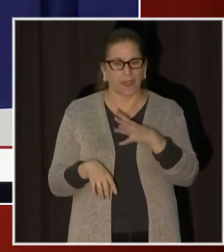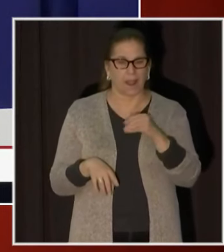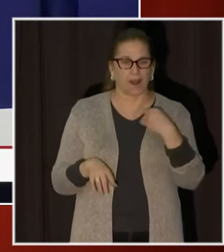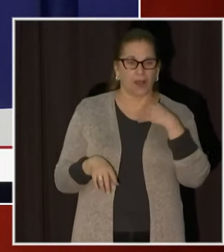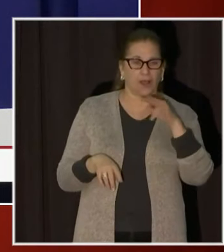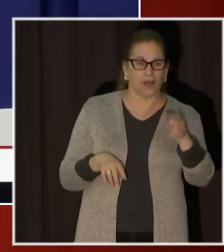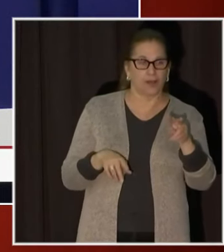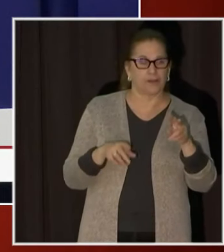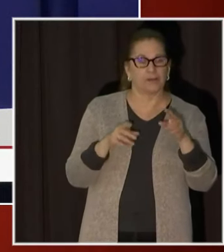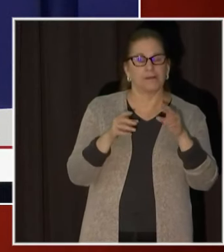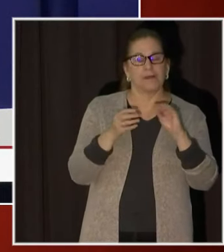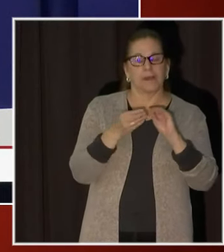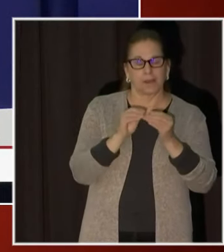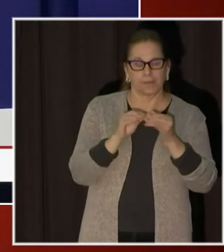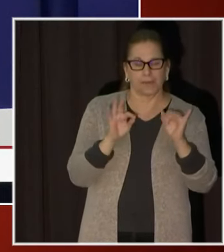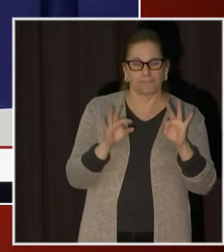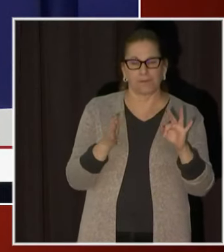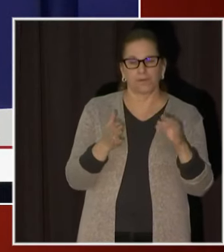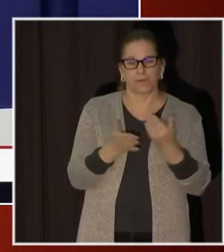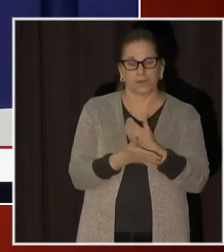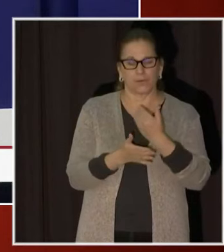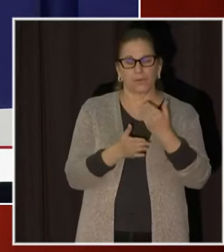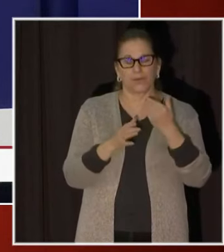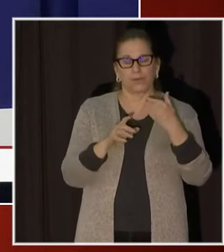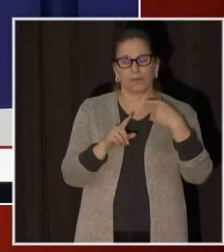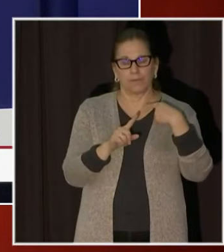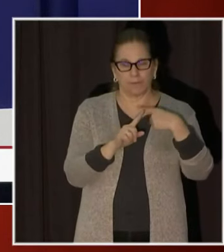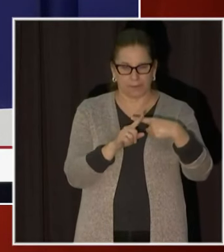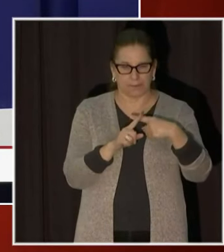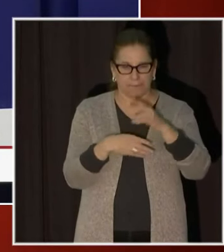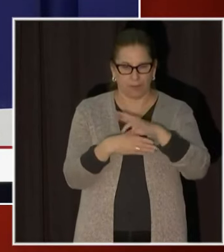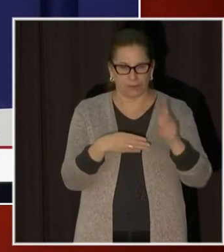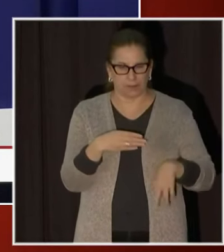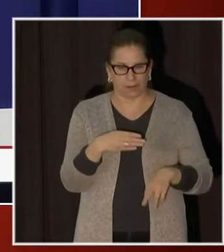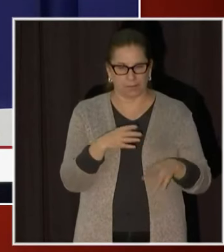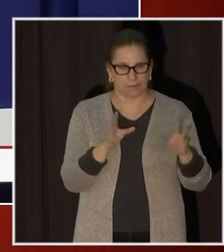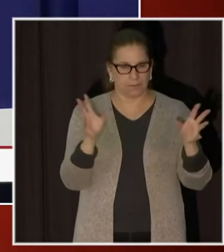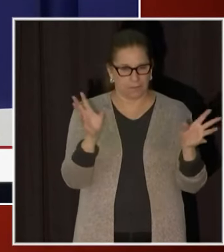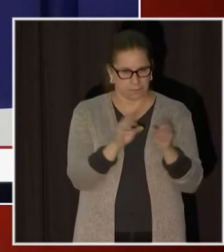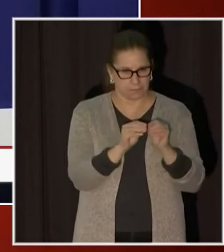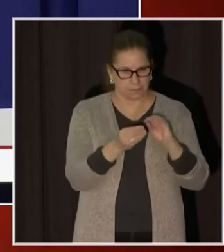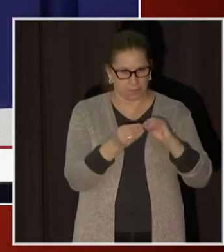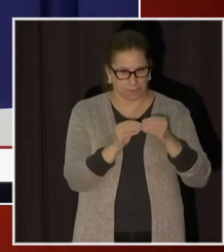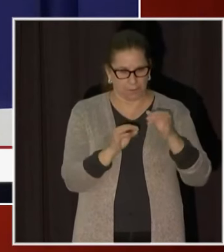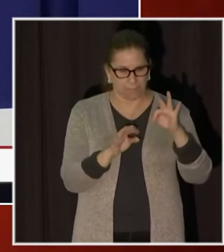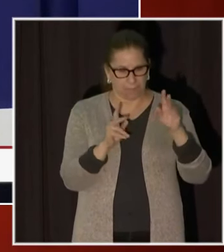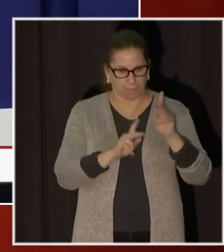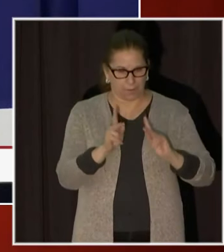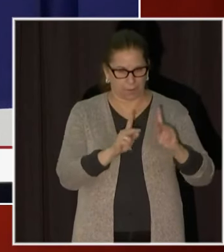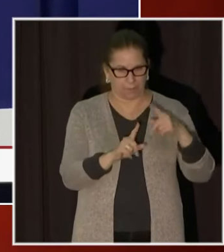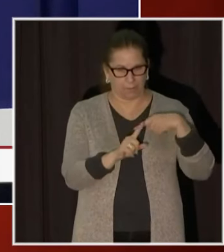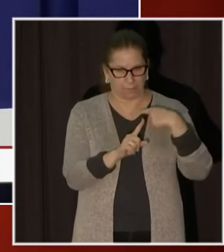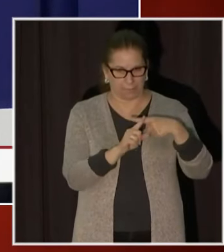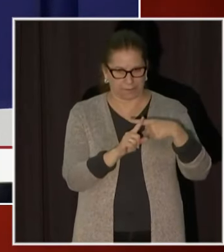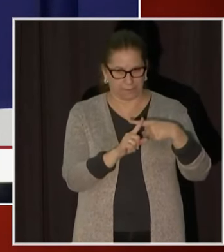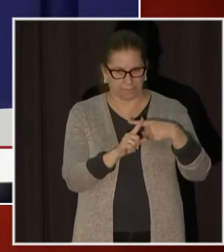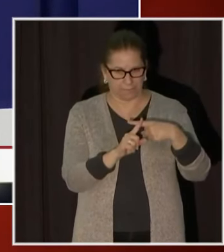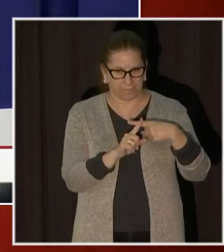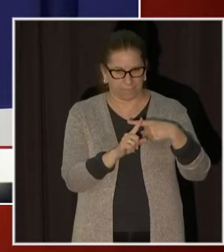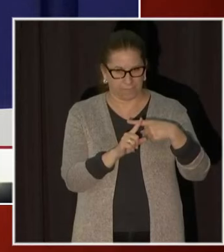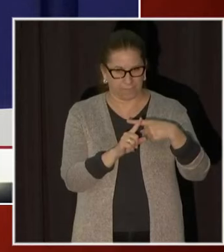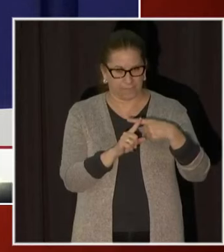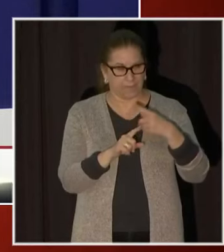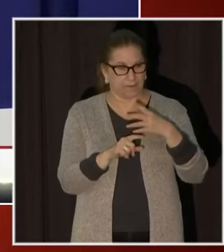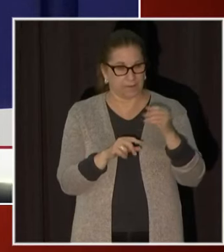So you can be expanding the total number of tests that are happening and have a decrease in the test